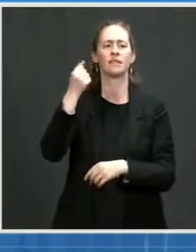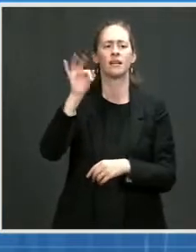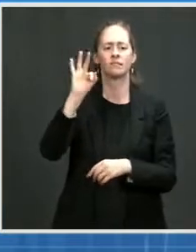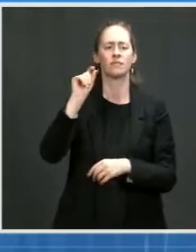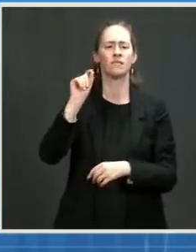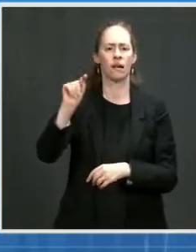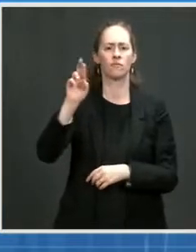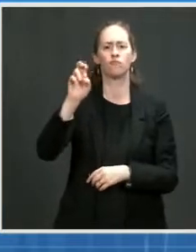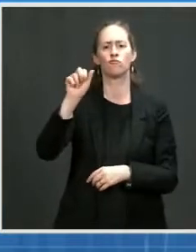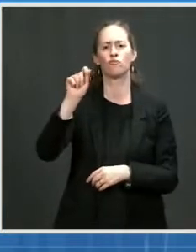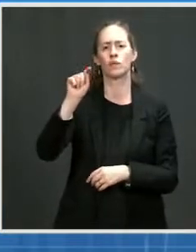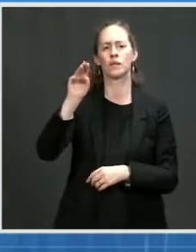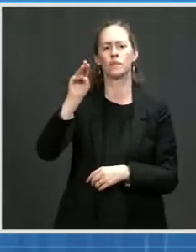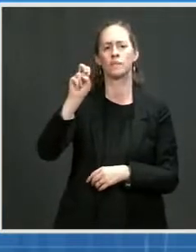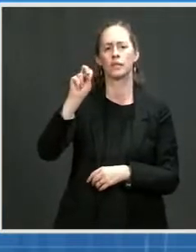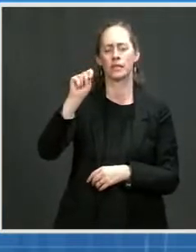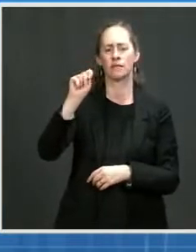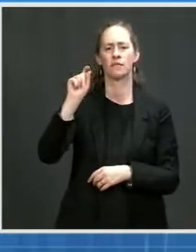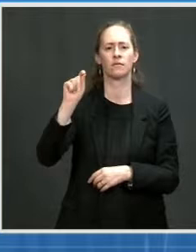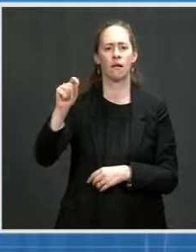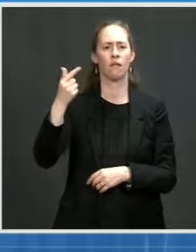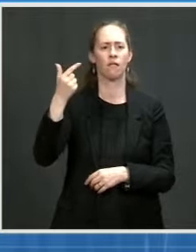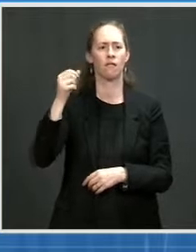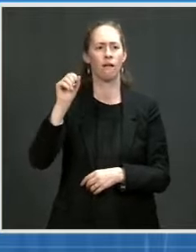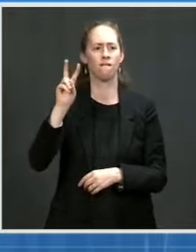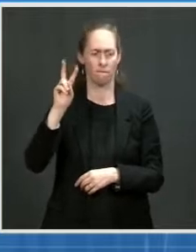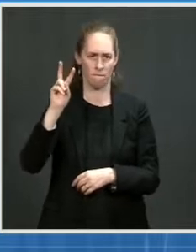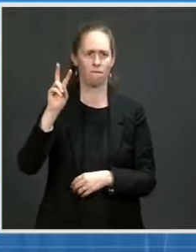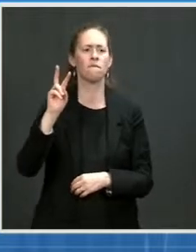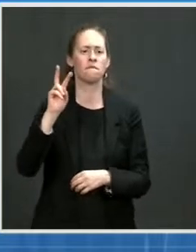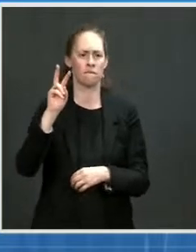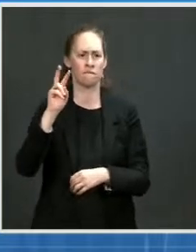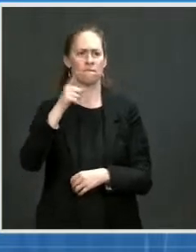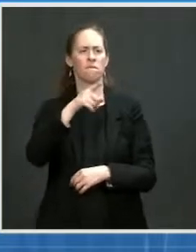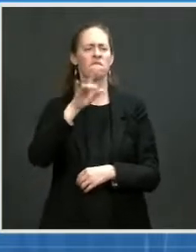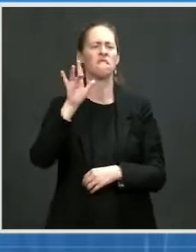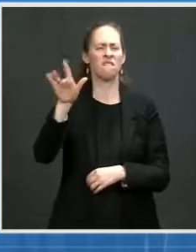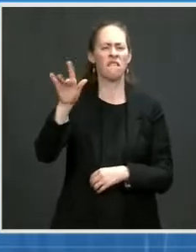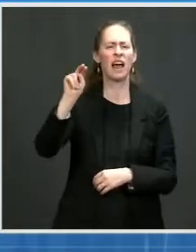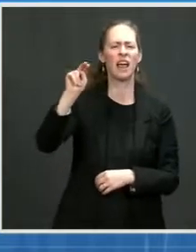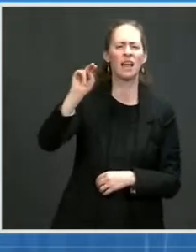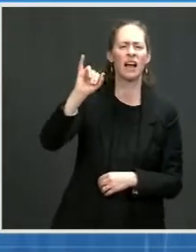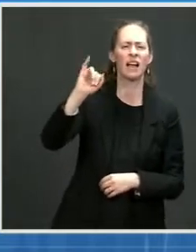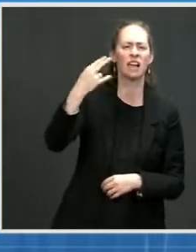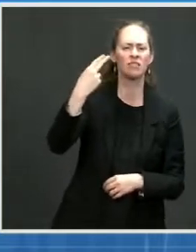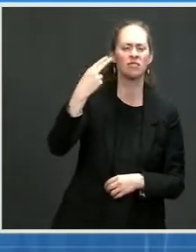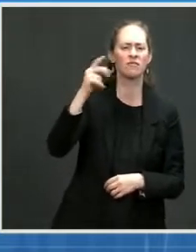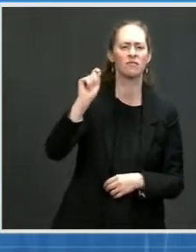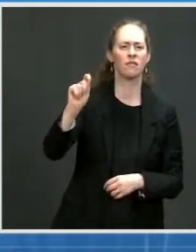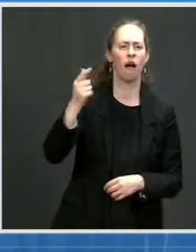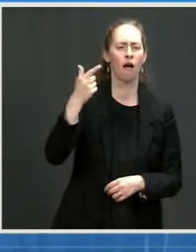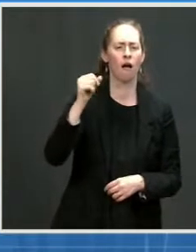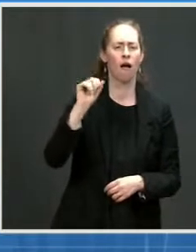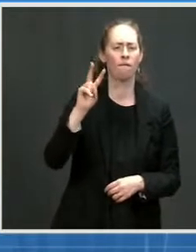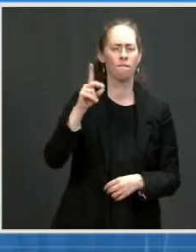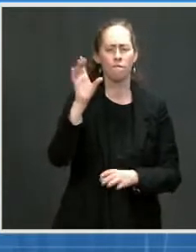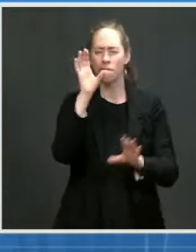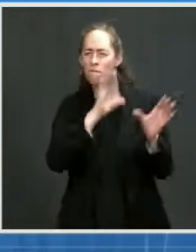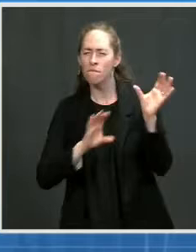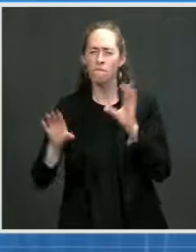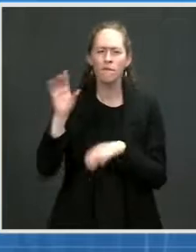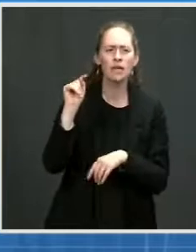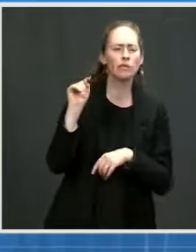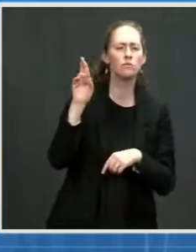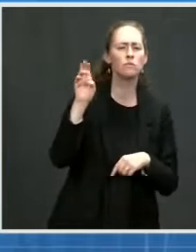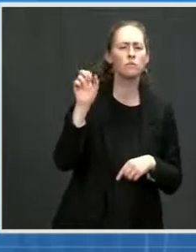www.covid19treatmentguidelines.nih.gov. If you can't remember that, just go nih.gov and search for treatment guidelines. The reason I show you this, and I know it's very difficult